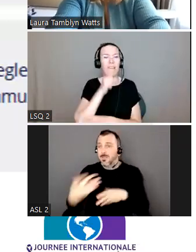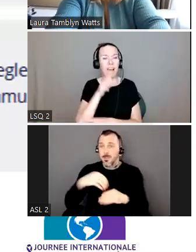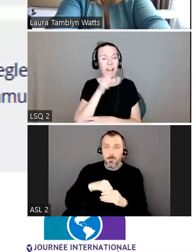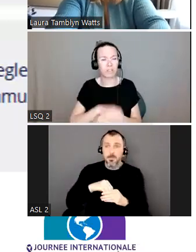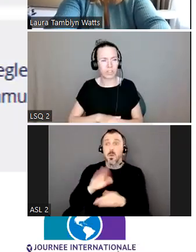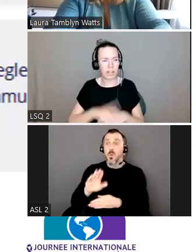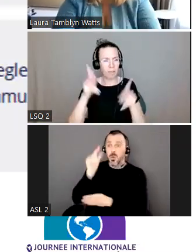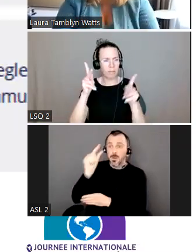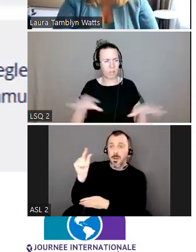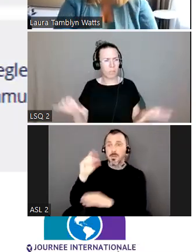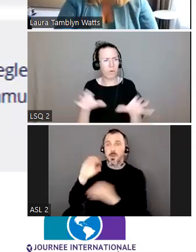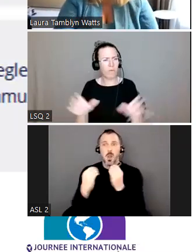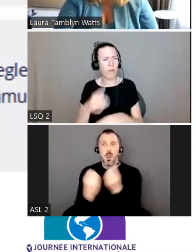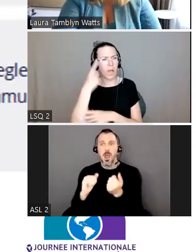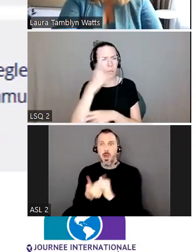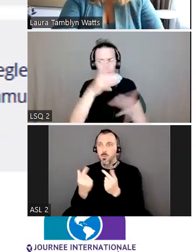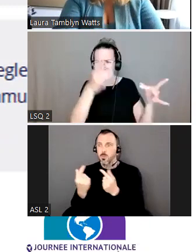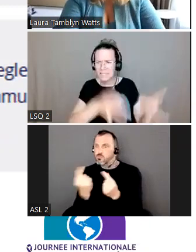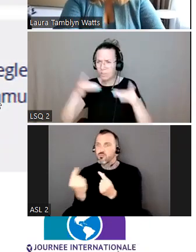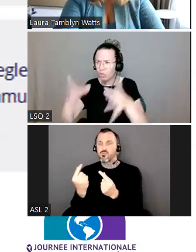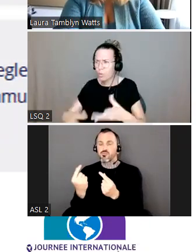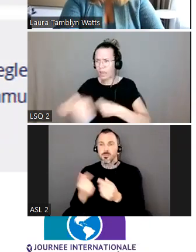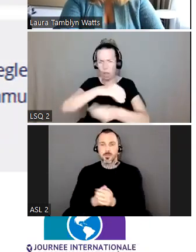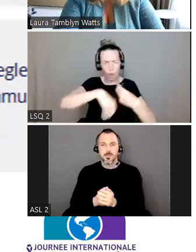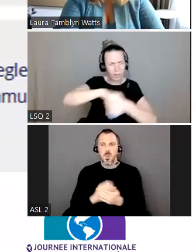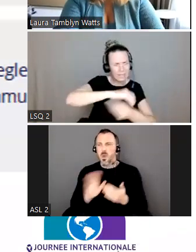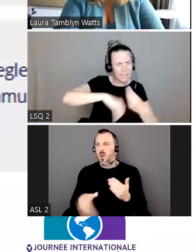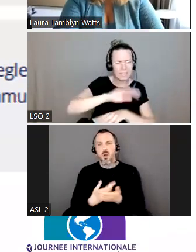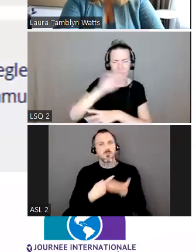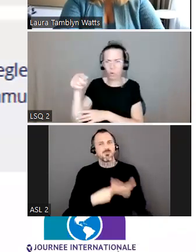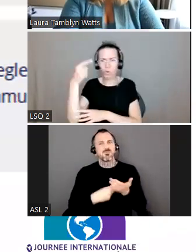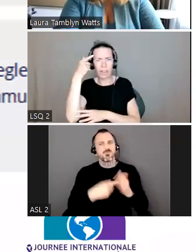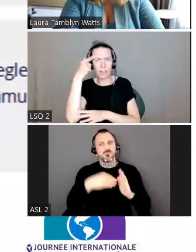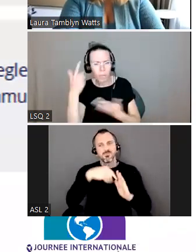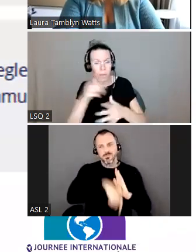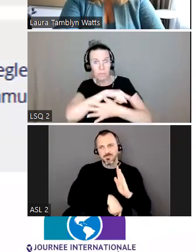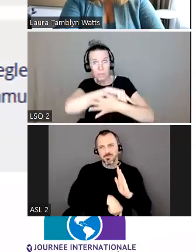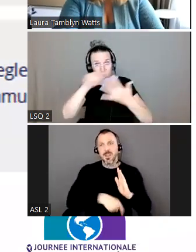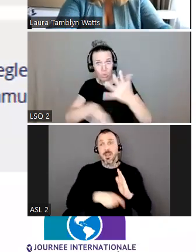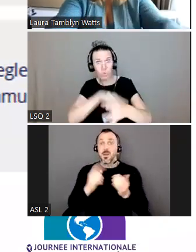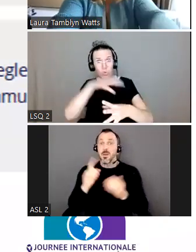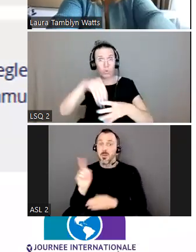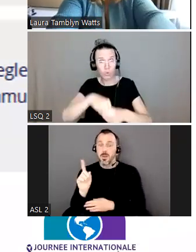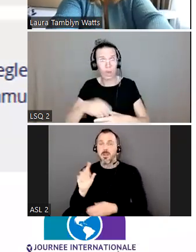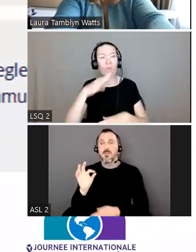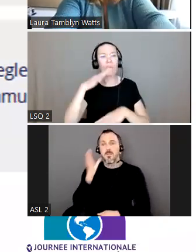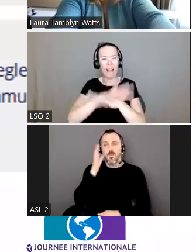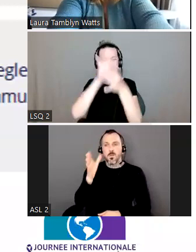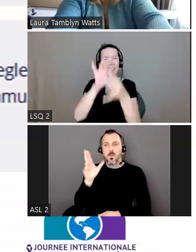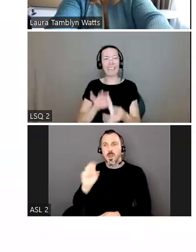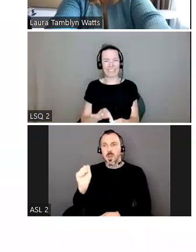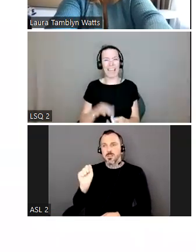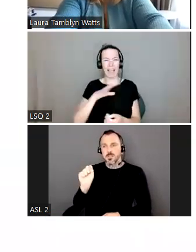organizational level, all of that is something that we discuss in greater detail in Future Us, which is our strategy for elder abuse